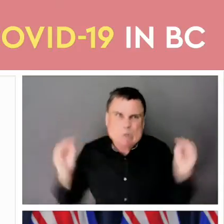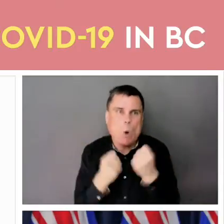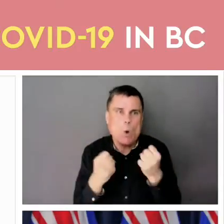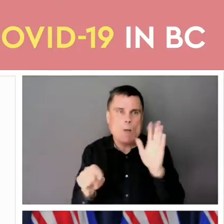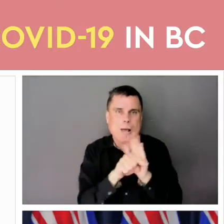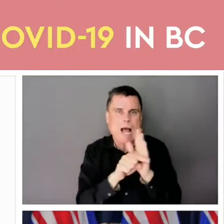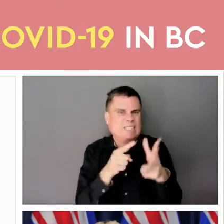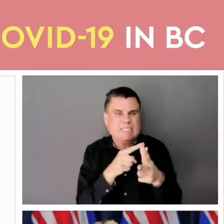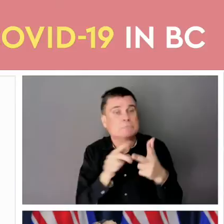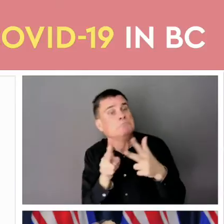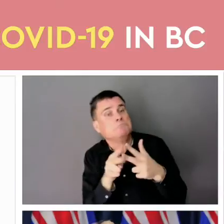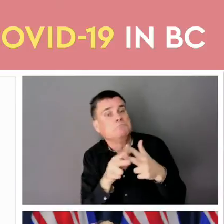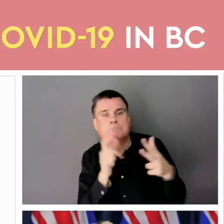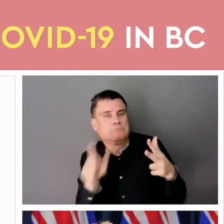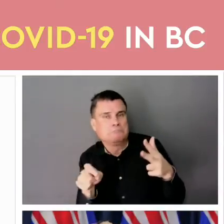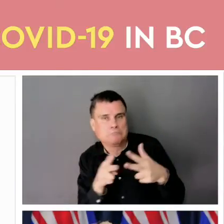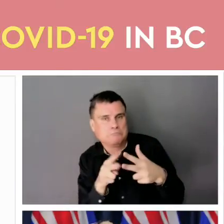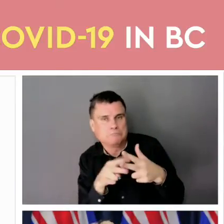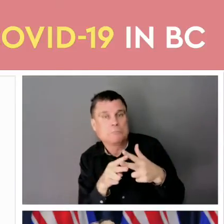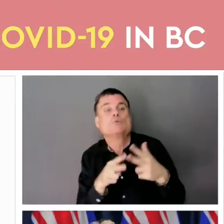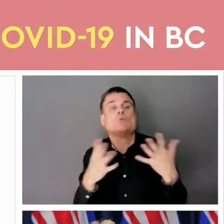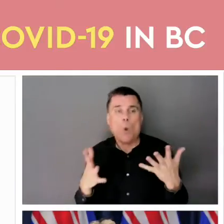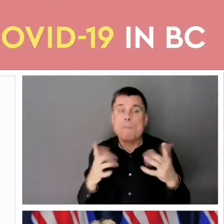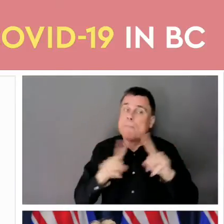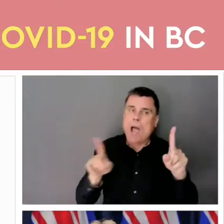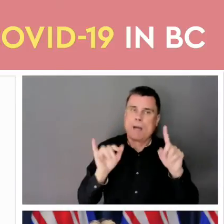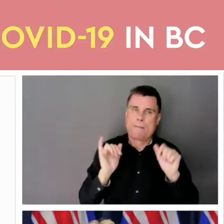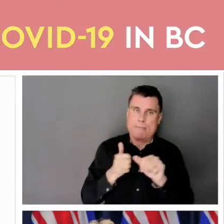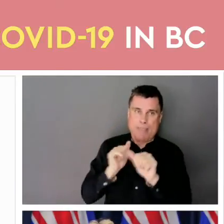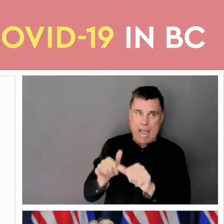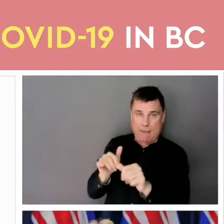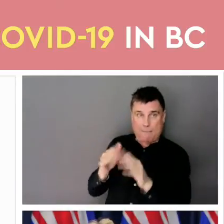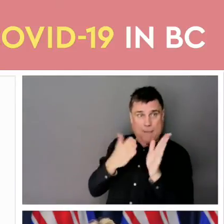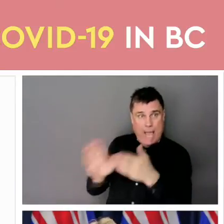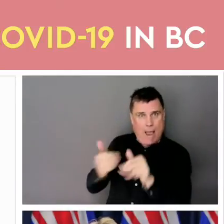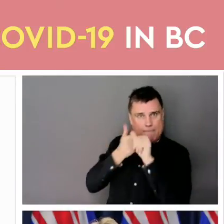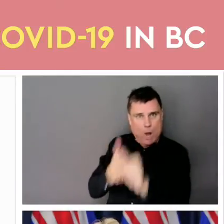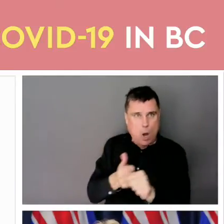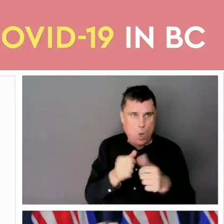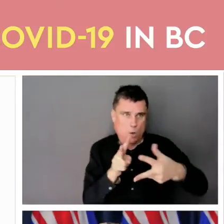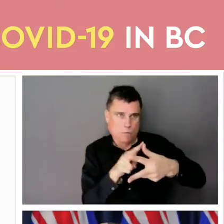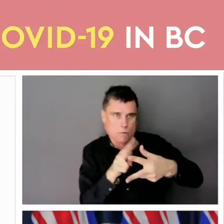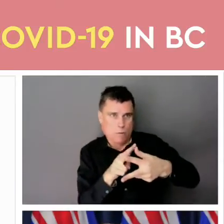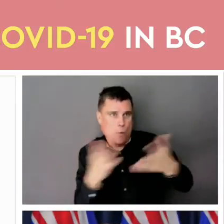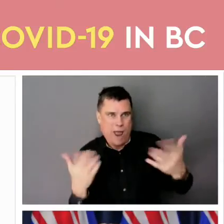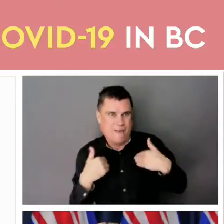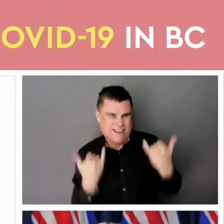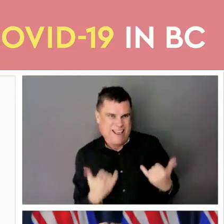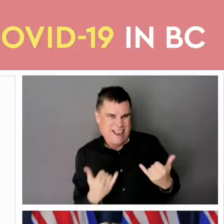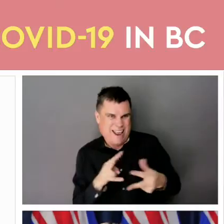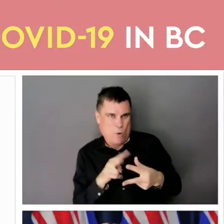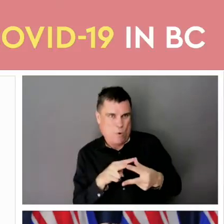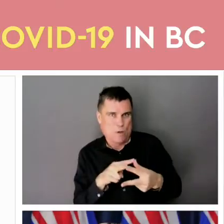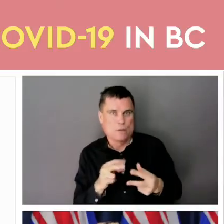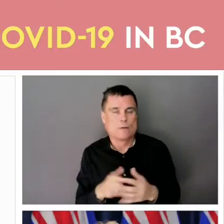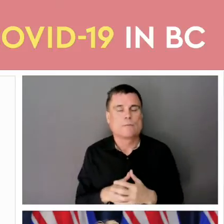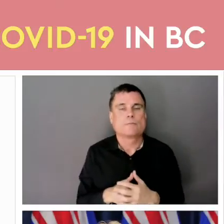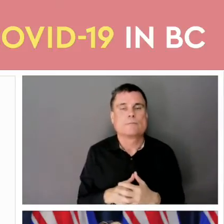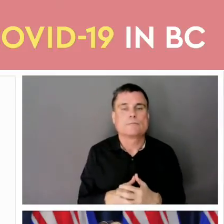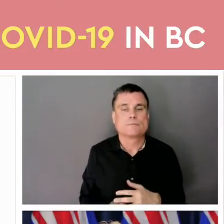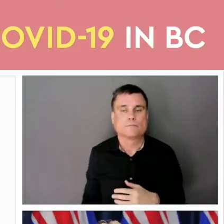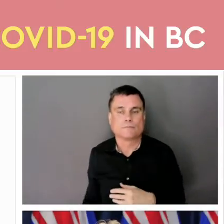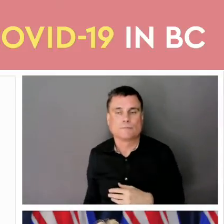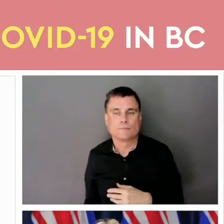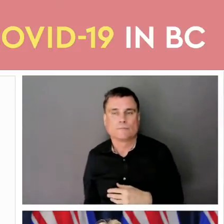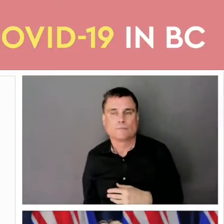Columbia. So as we said, our population to be vaccinated is about 5.2 million people in the province.